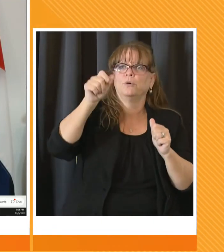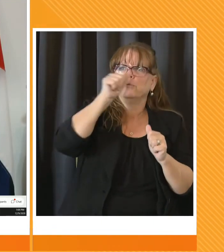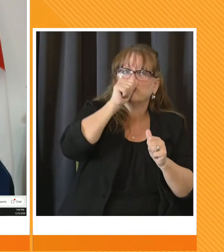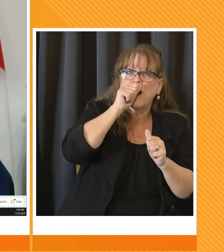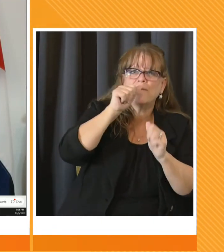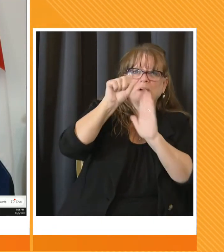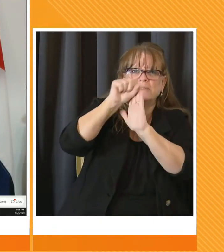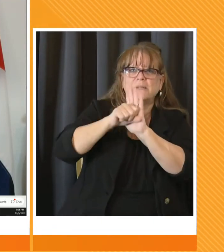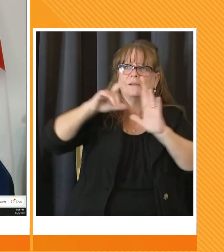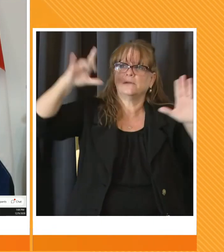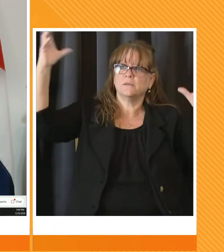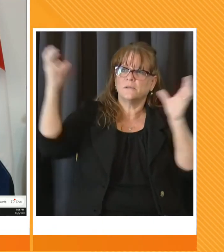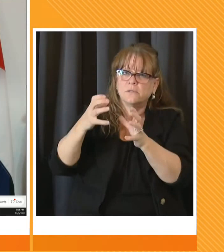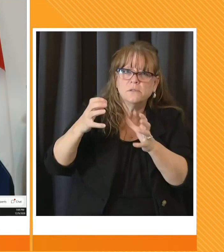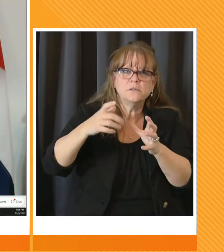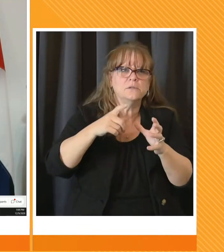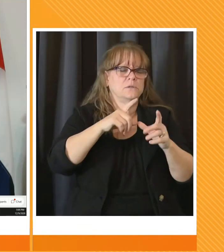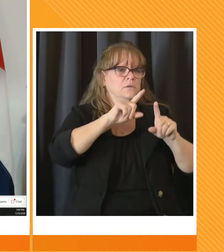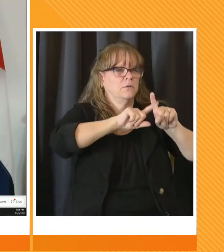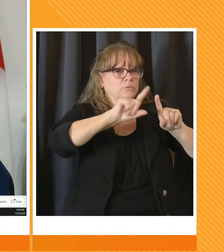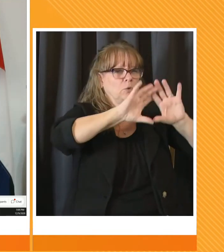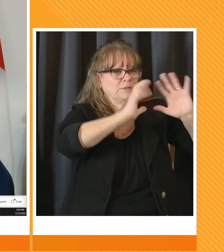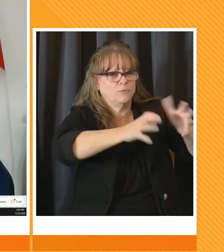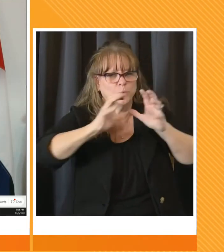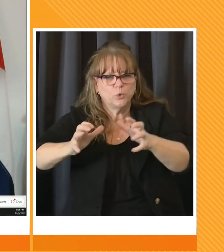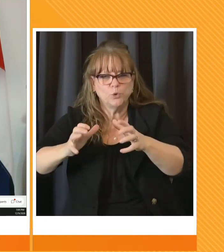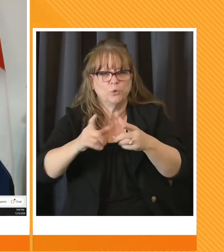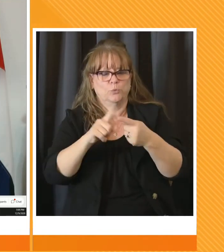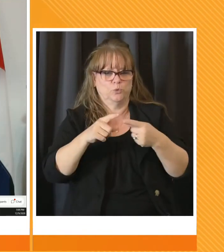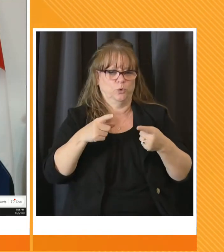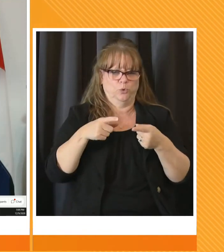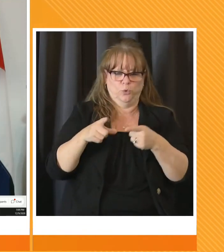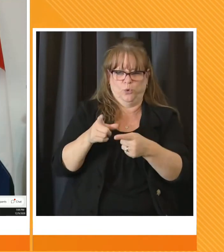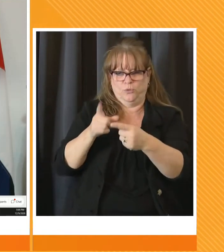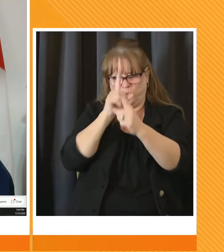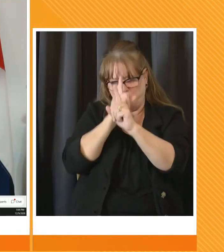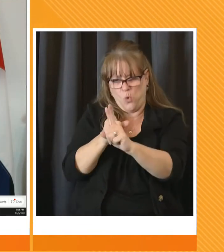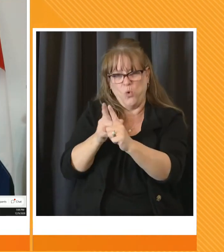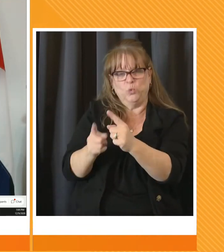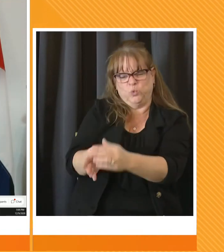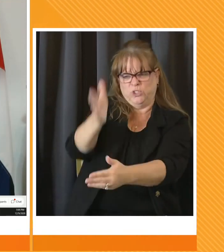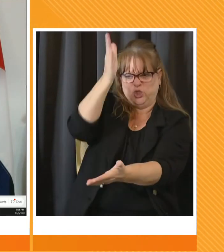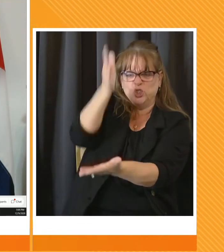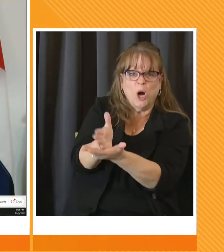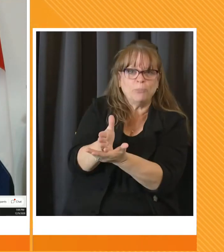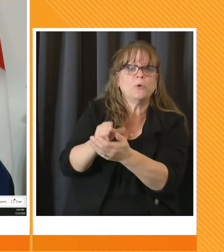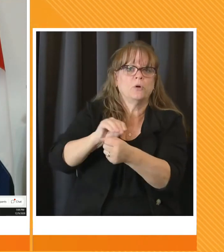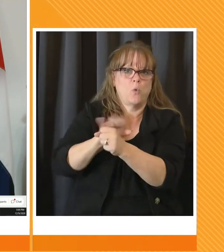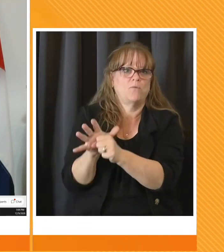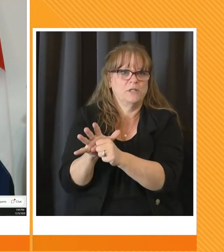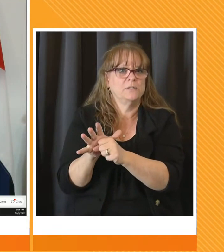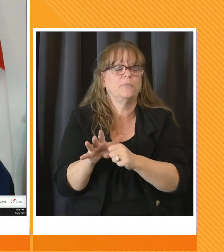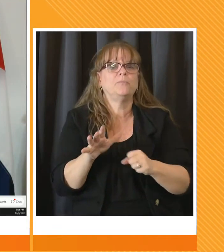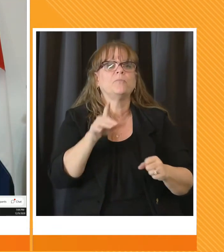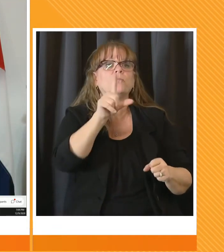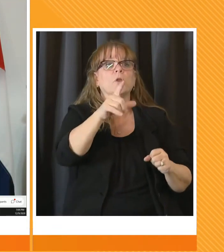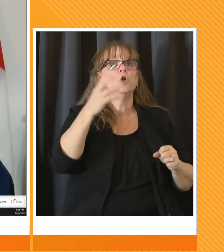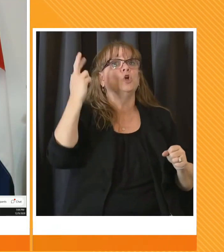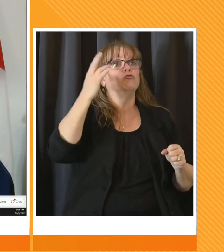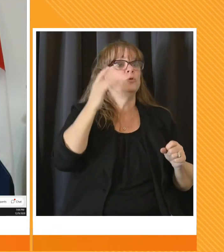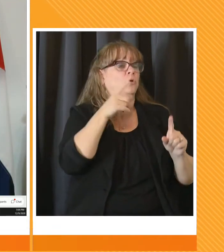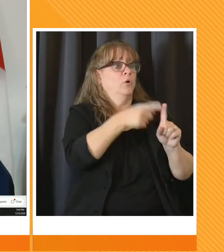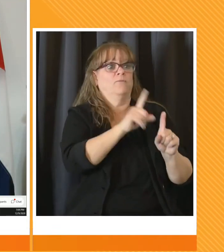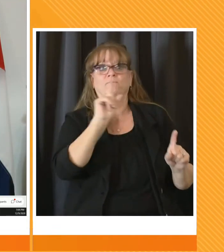Doesn't change. The minute you see that somebody else got a shot, doesn't change. We are grateful that our nurses and providers in COVID wards